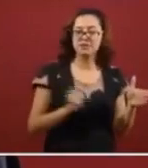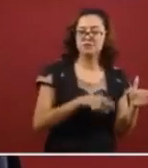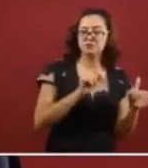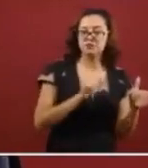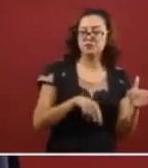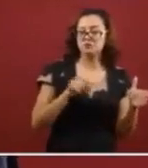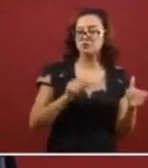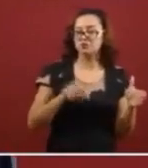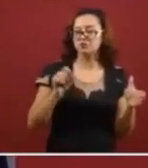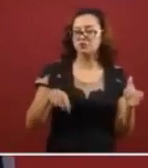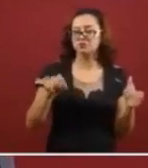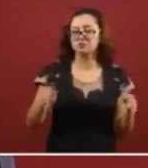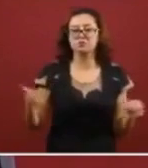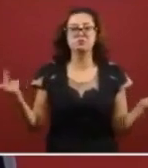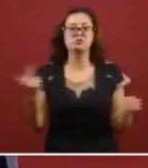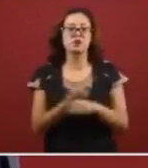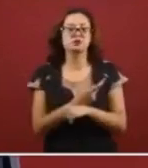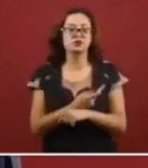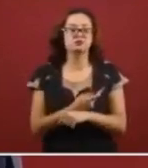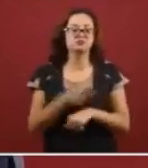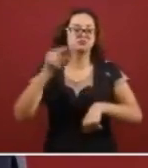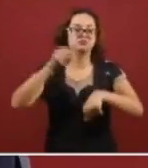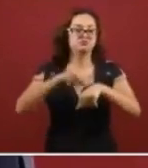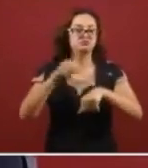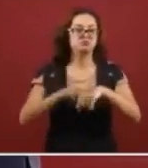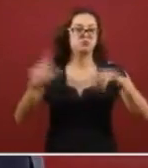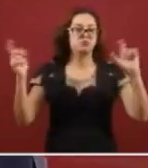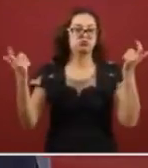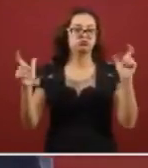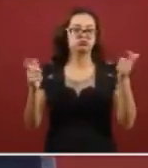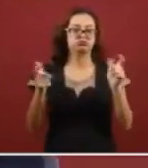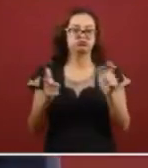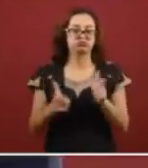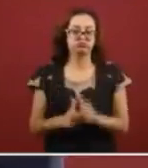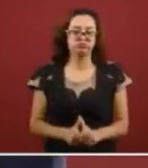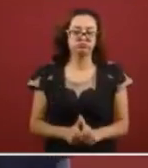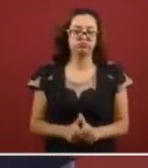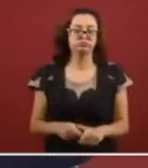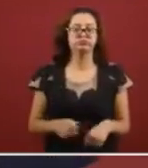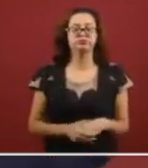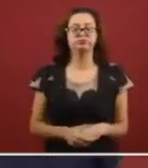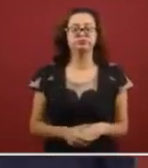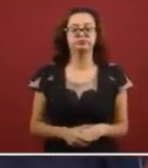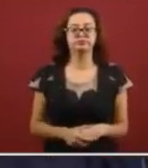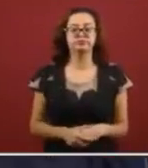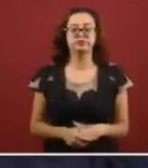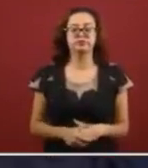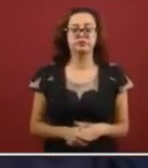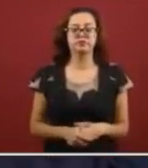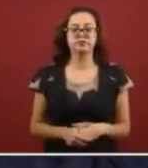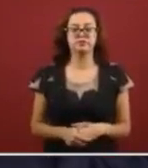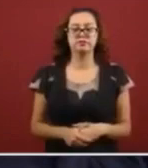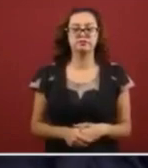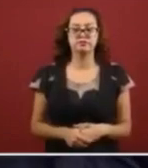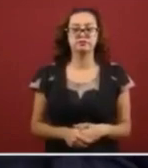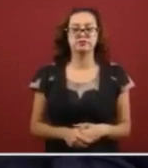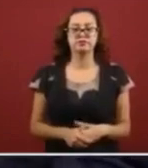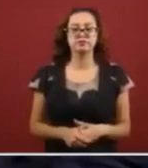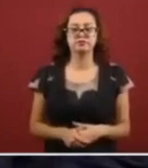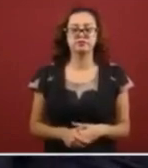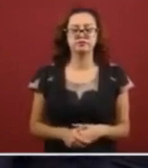politics, pues nos quedamos sin médicos. Well, we wound up with no doctors. Y luego, and now,